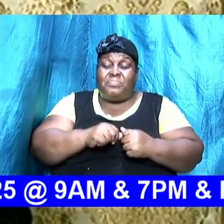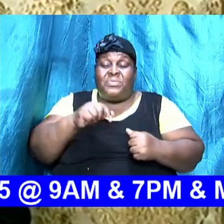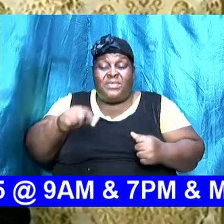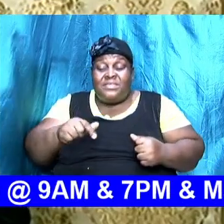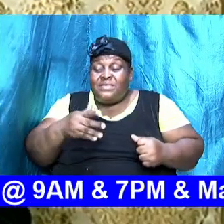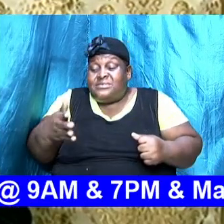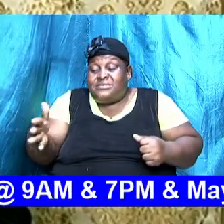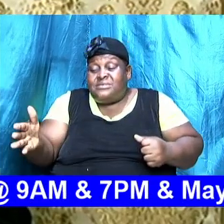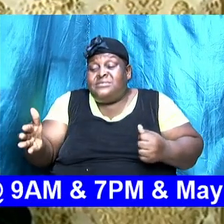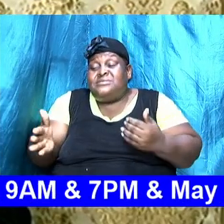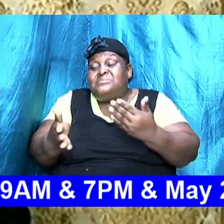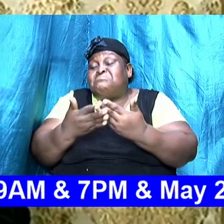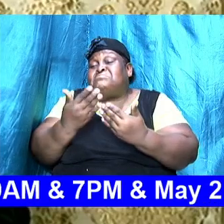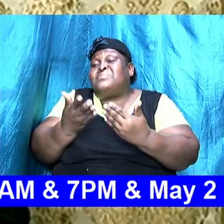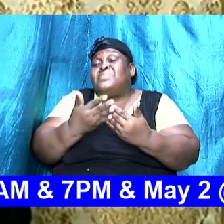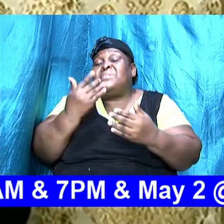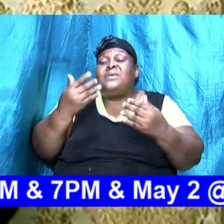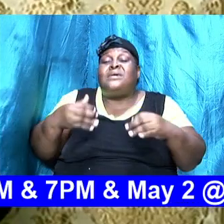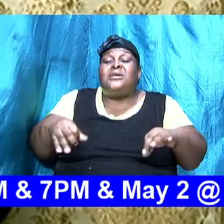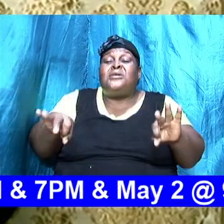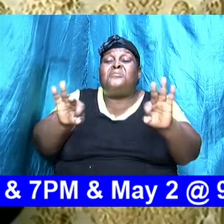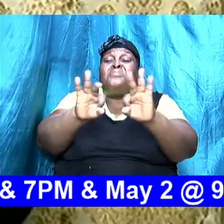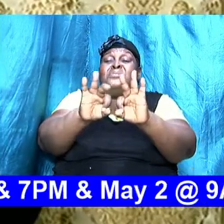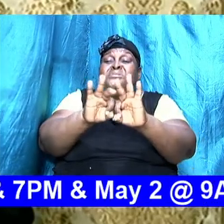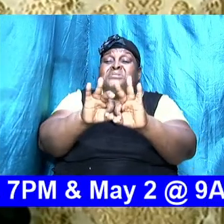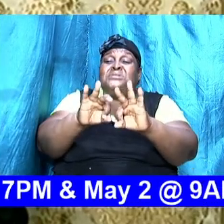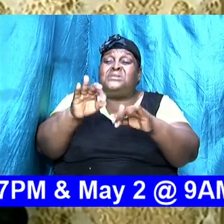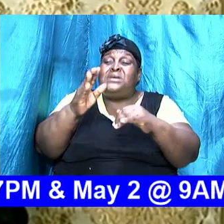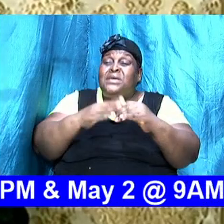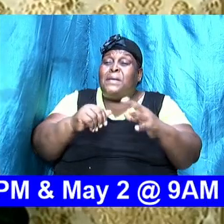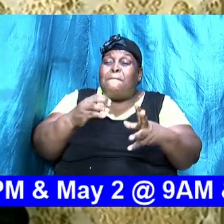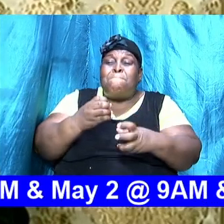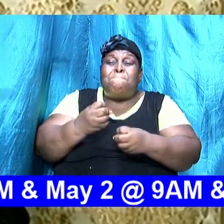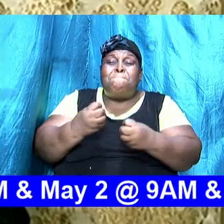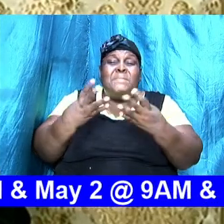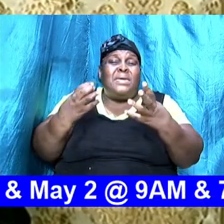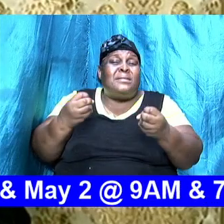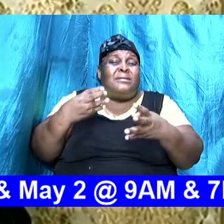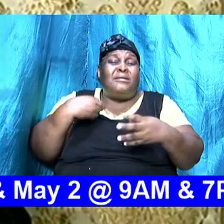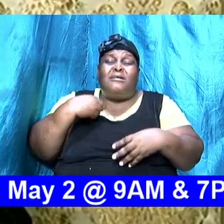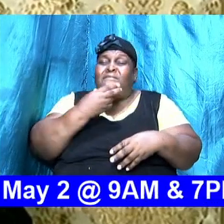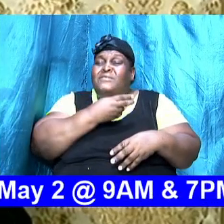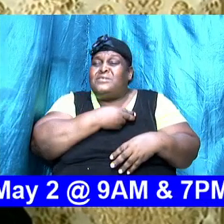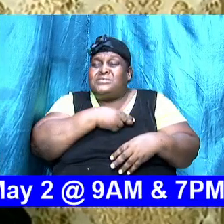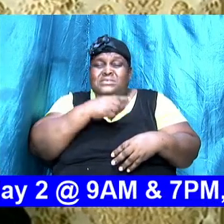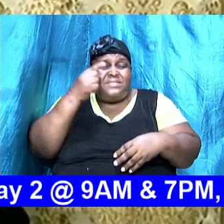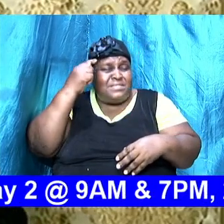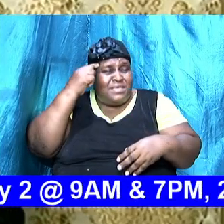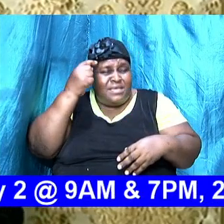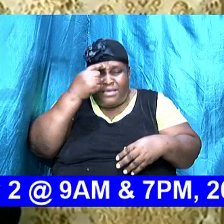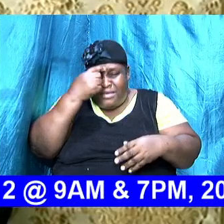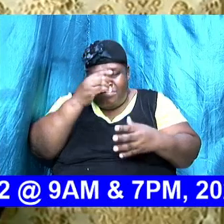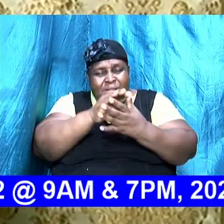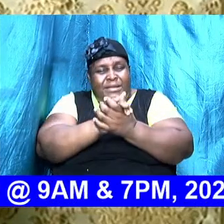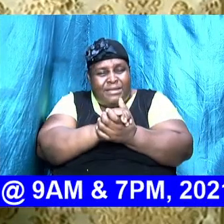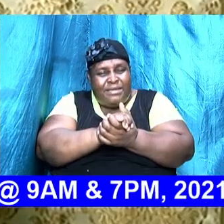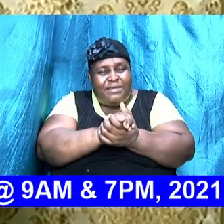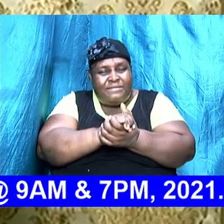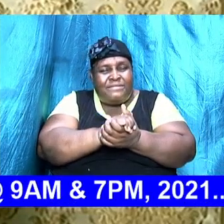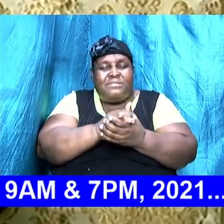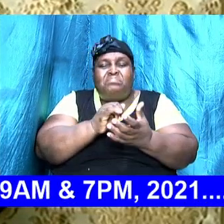more important than many of us dare to want to think and believe it is. And